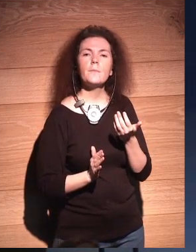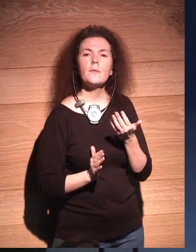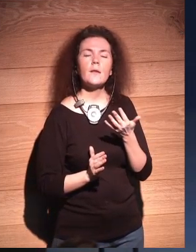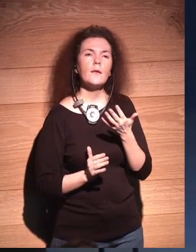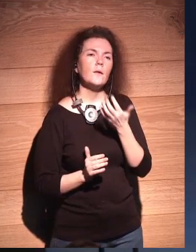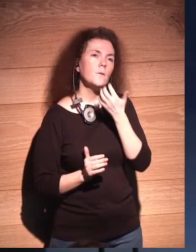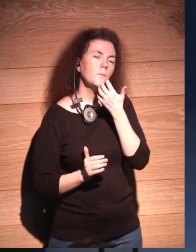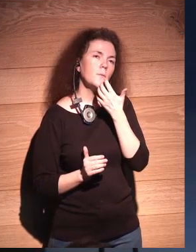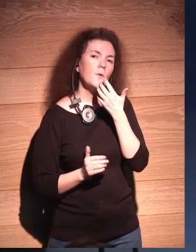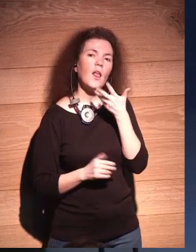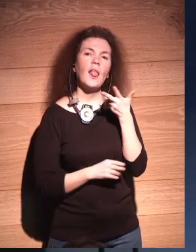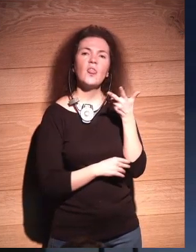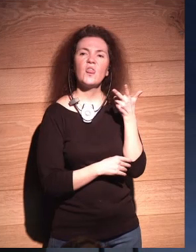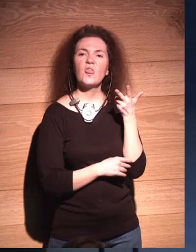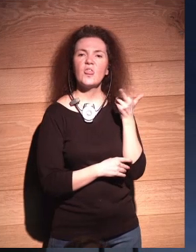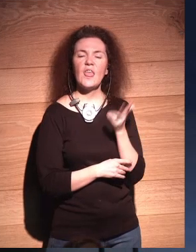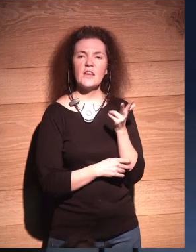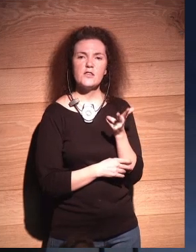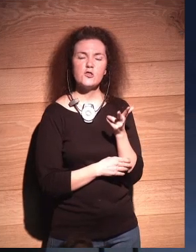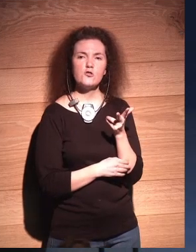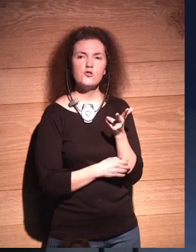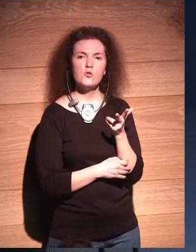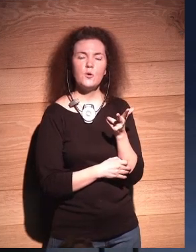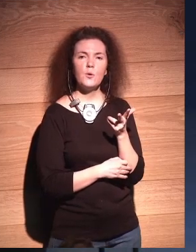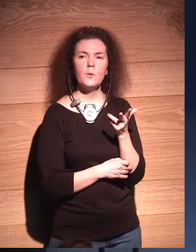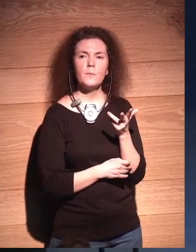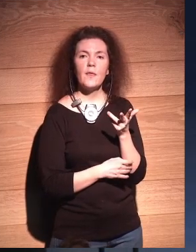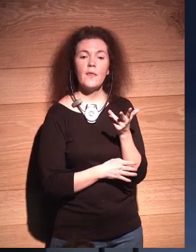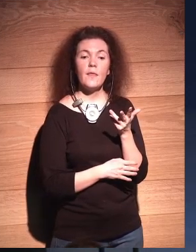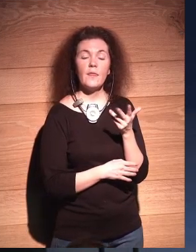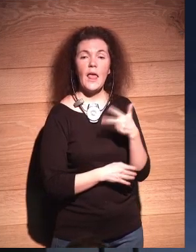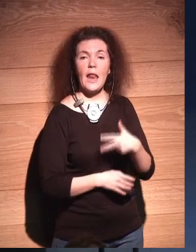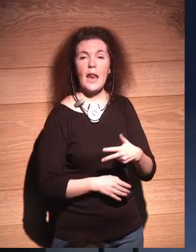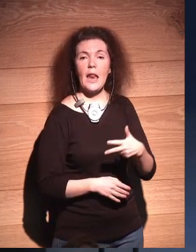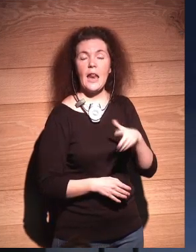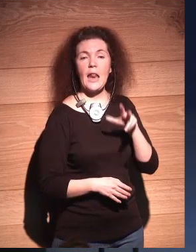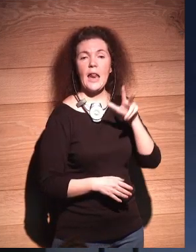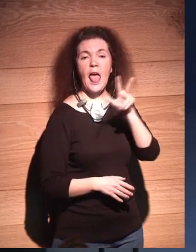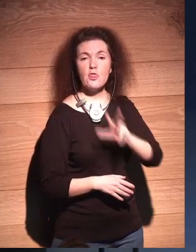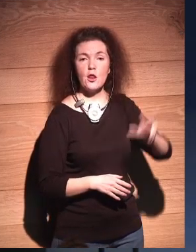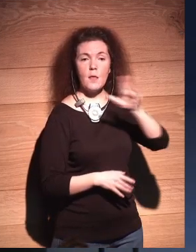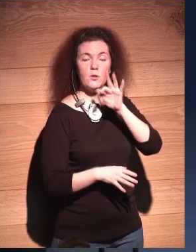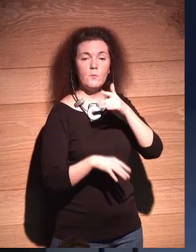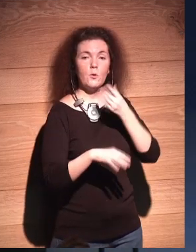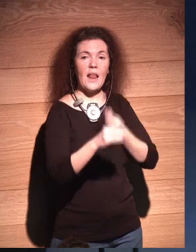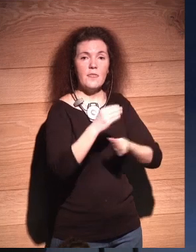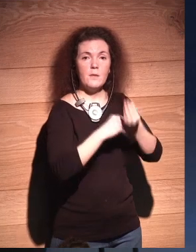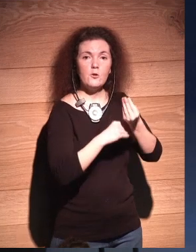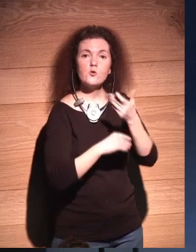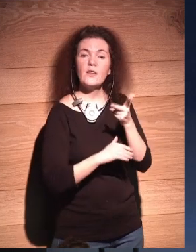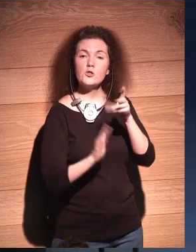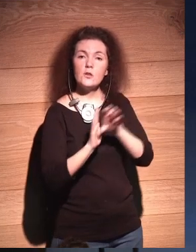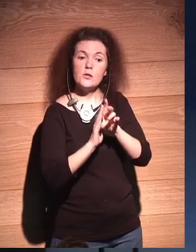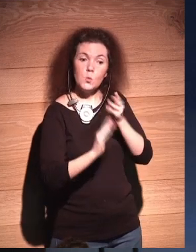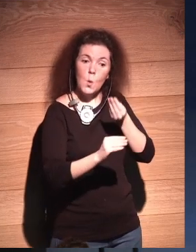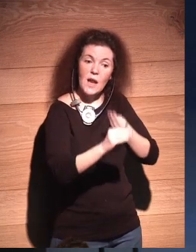birthright. So that's a constitutional right in the United States. If you're born there, you're a citizen. So now one of the things